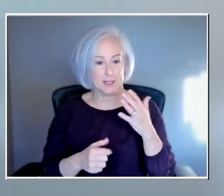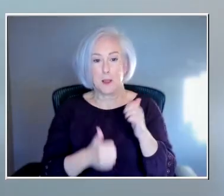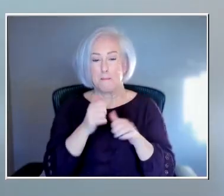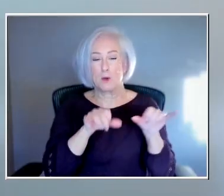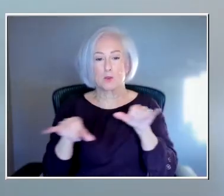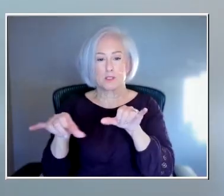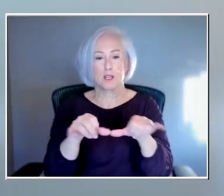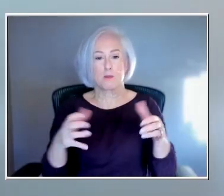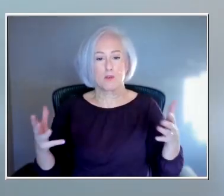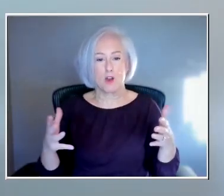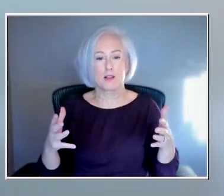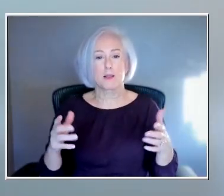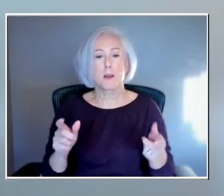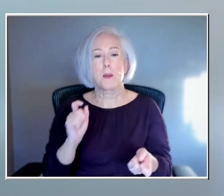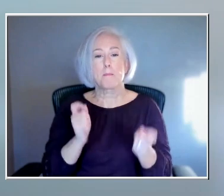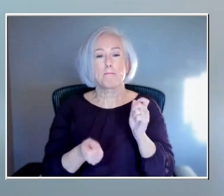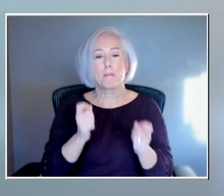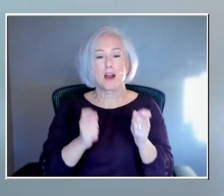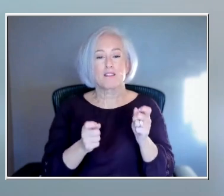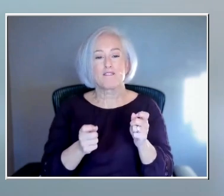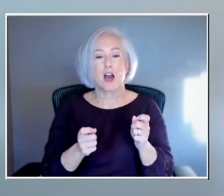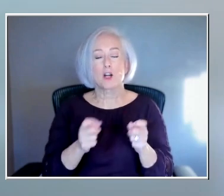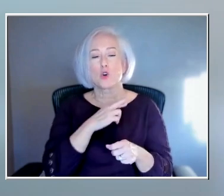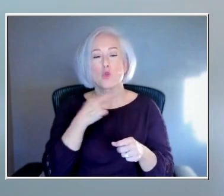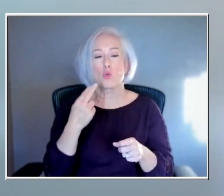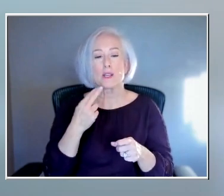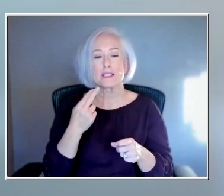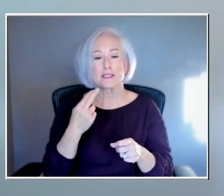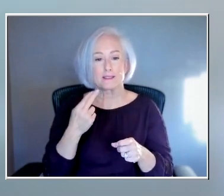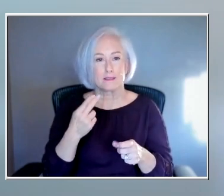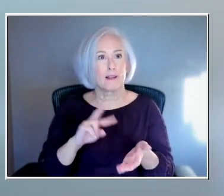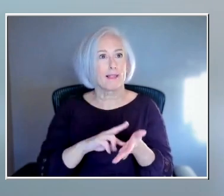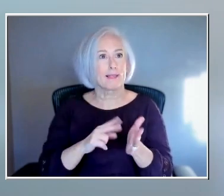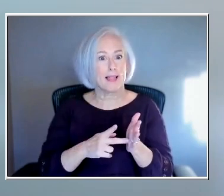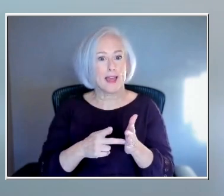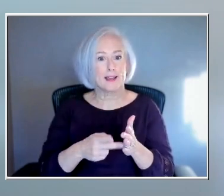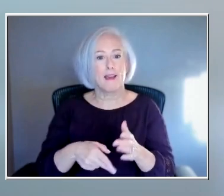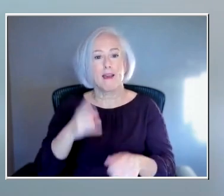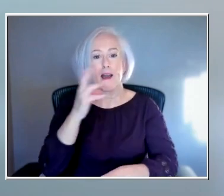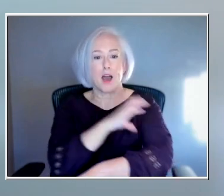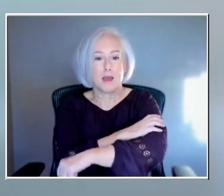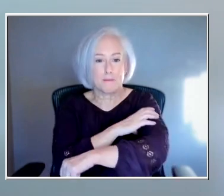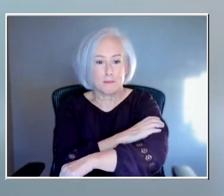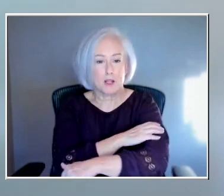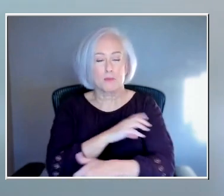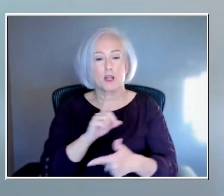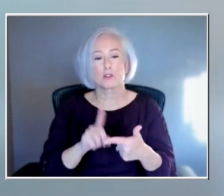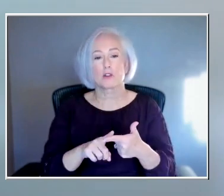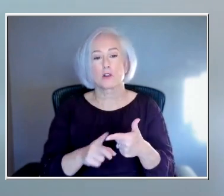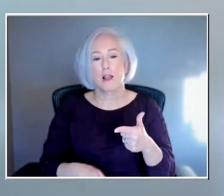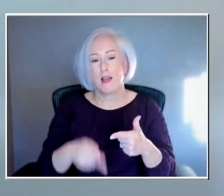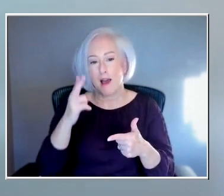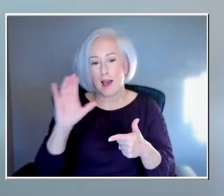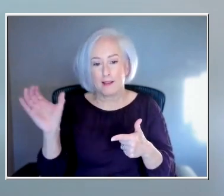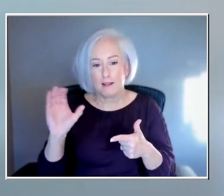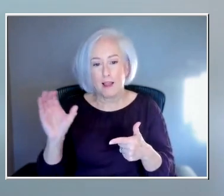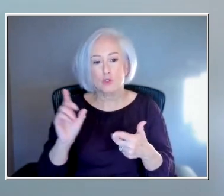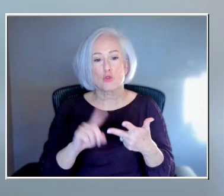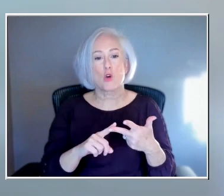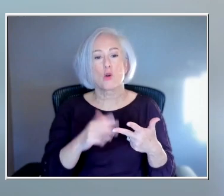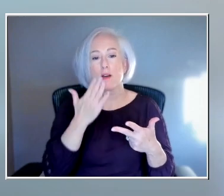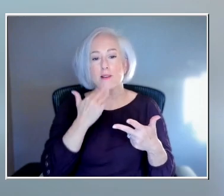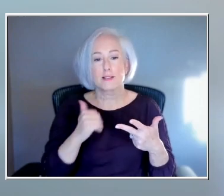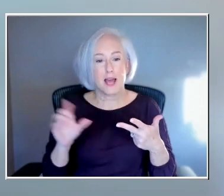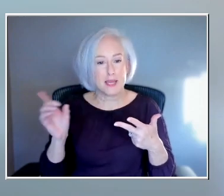modifiable risk factors. So higher incidence of having high blood pressure, higher incidence of having high cholesterol, and diabetes are starting to